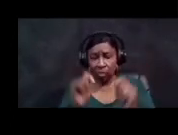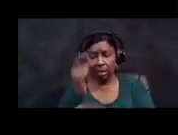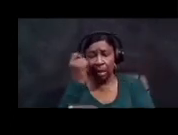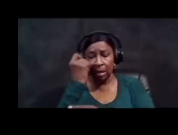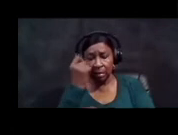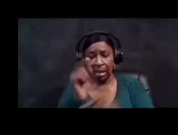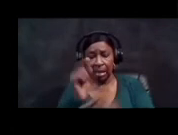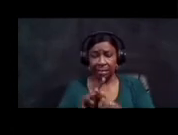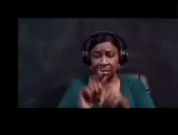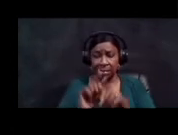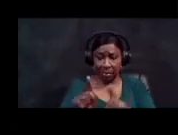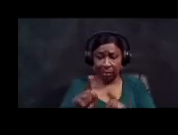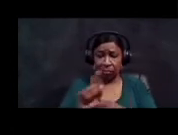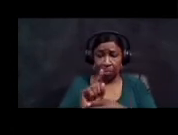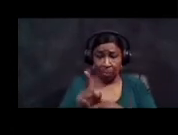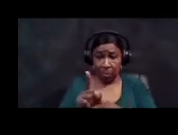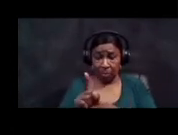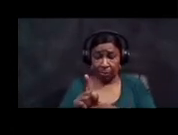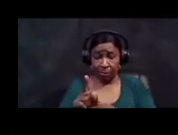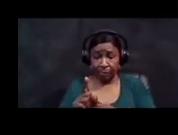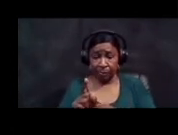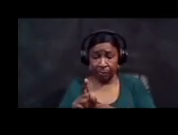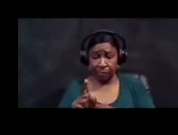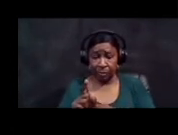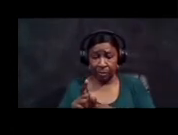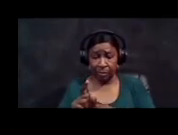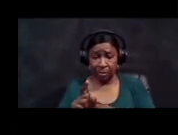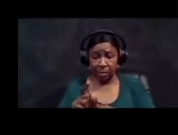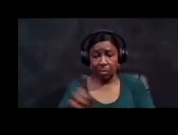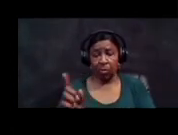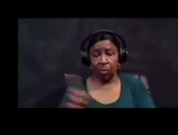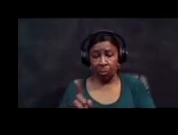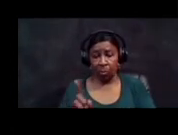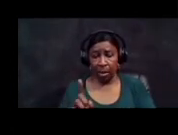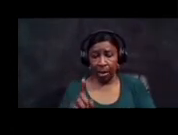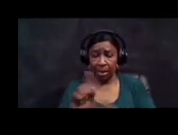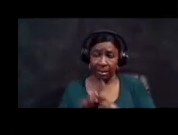different pivotal moments in which